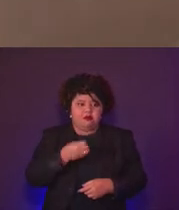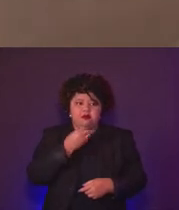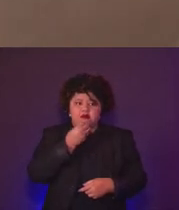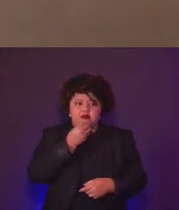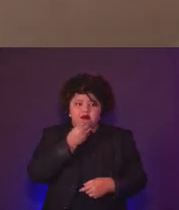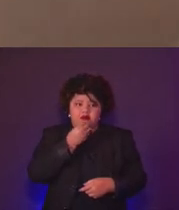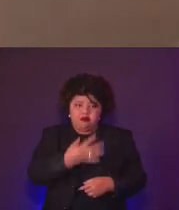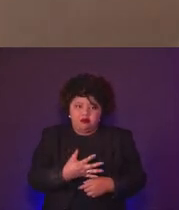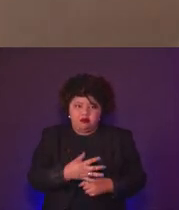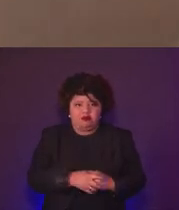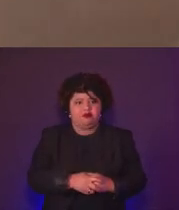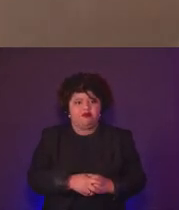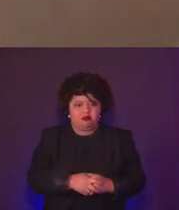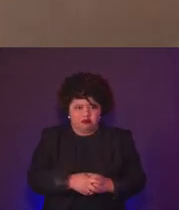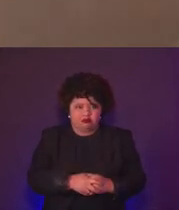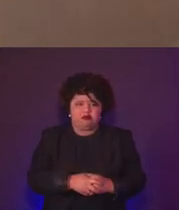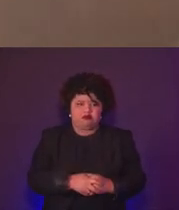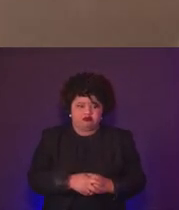kind of,